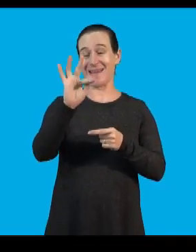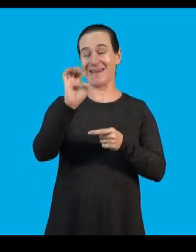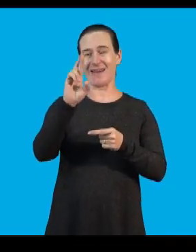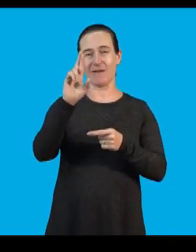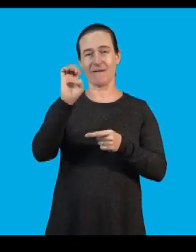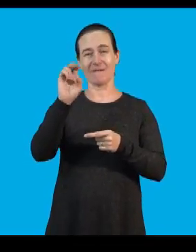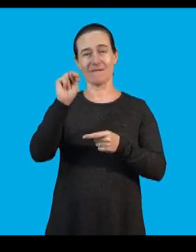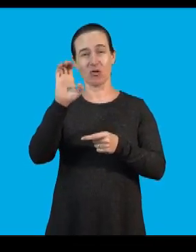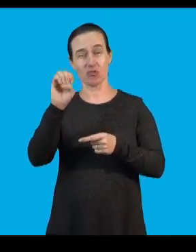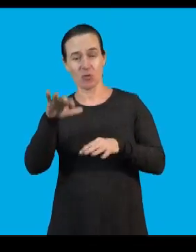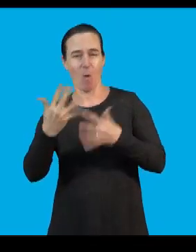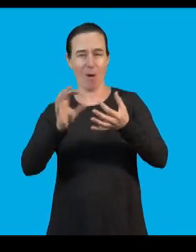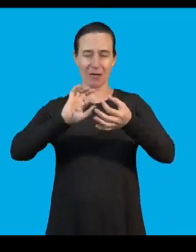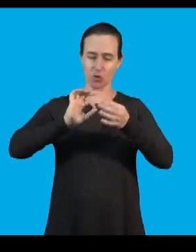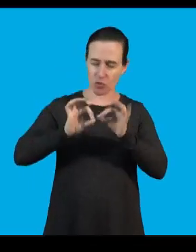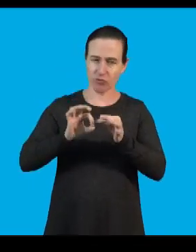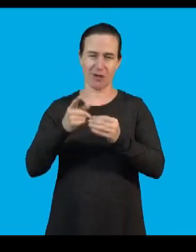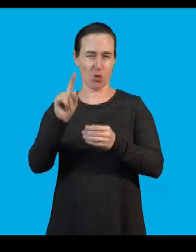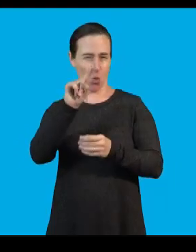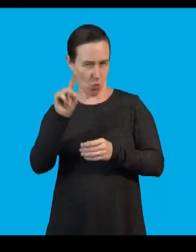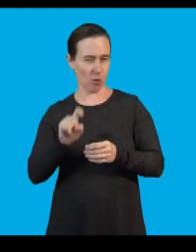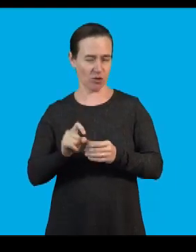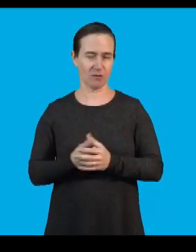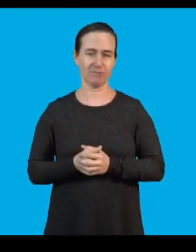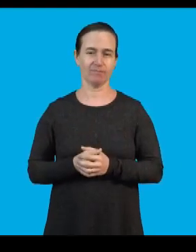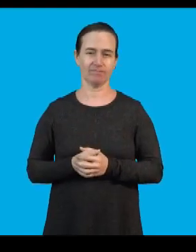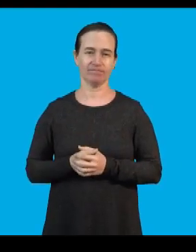as interpretation type questions. All right.